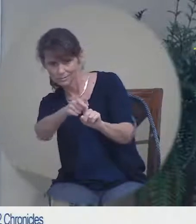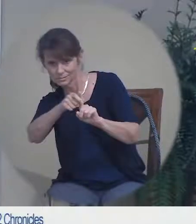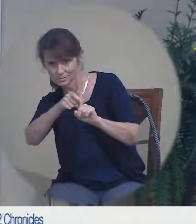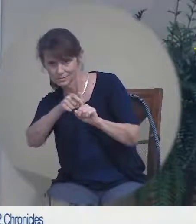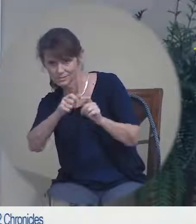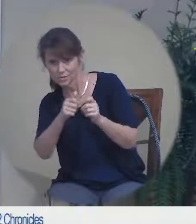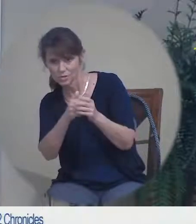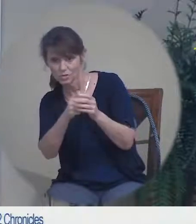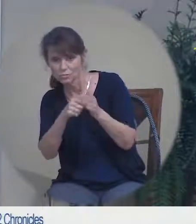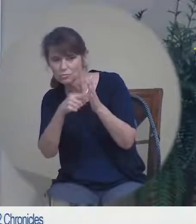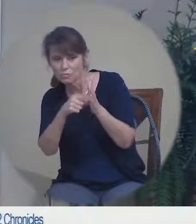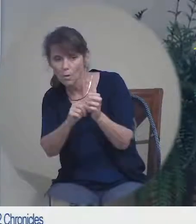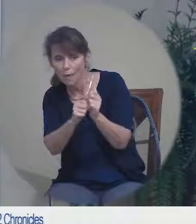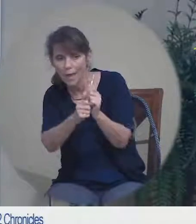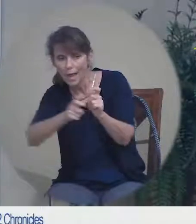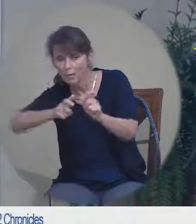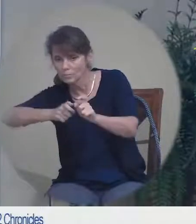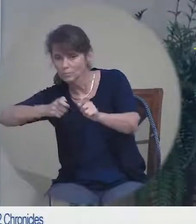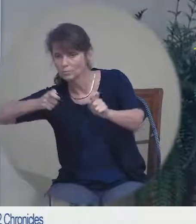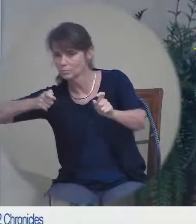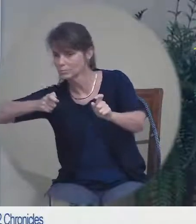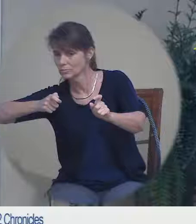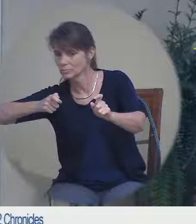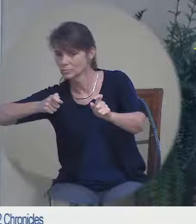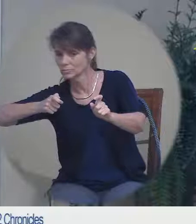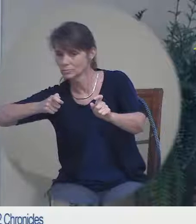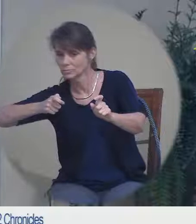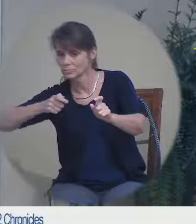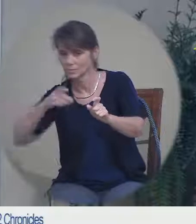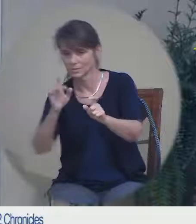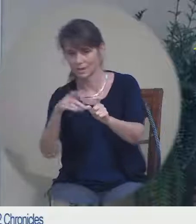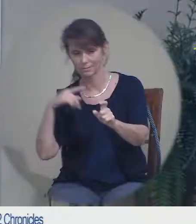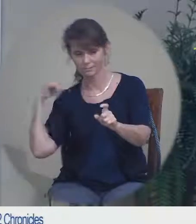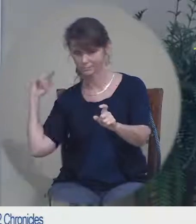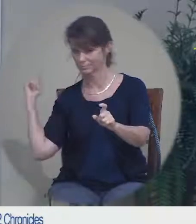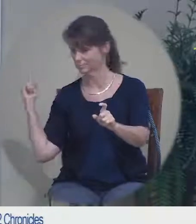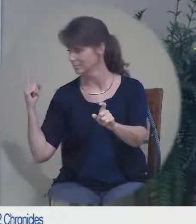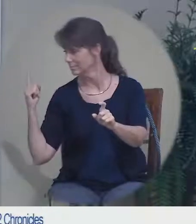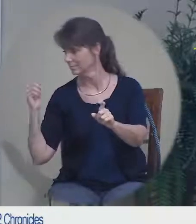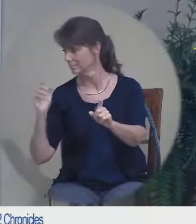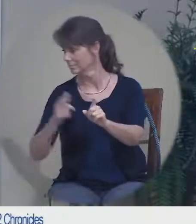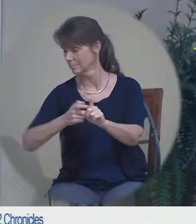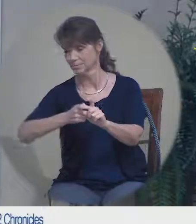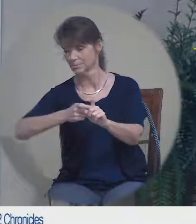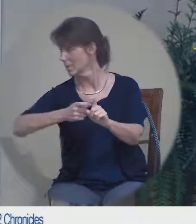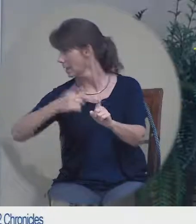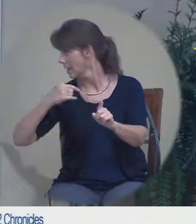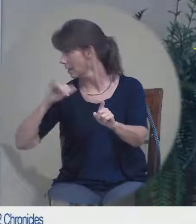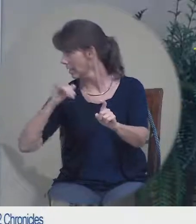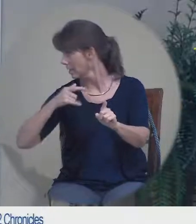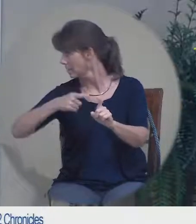for? Who is shooting the bow? Who's giving the victory?